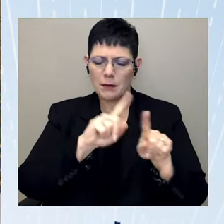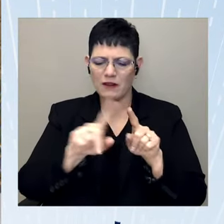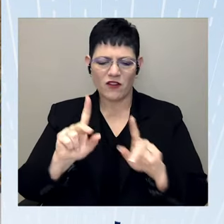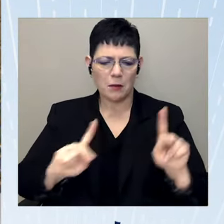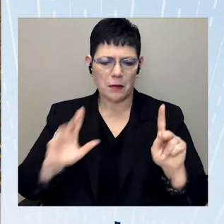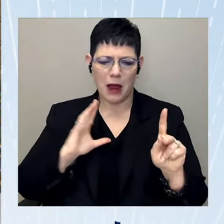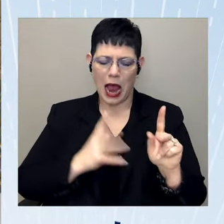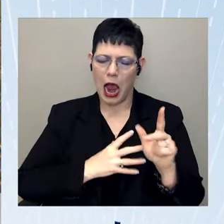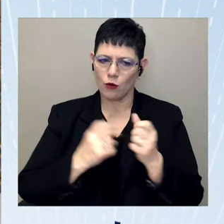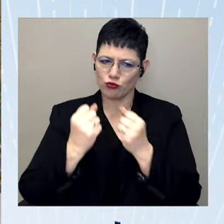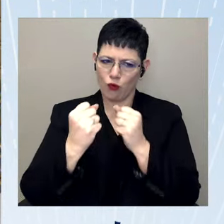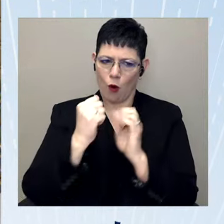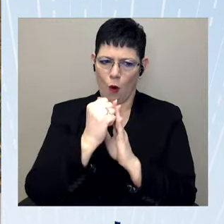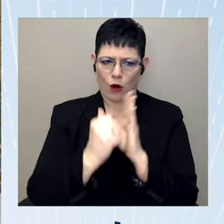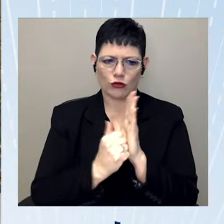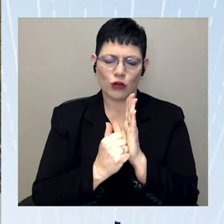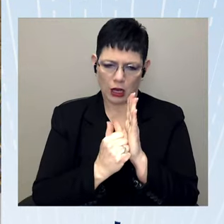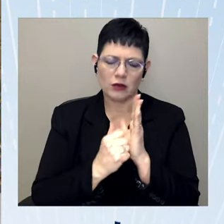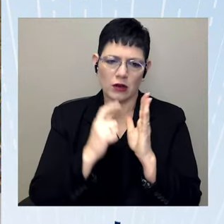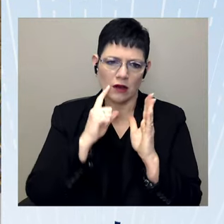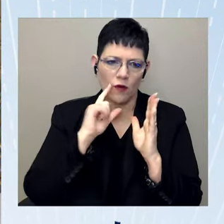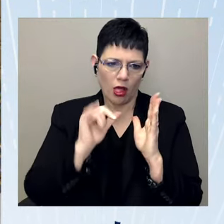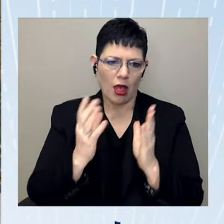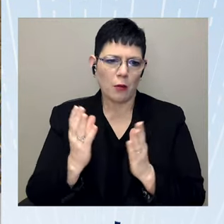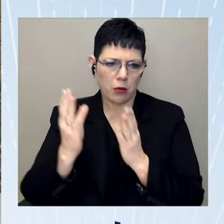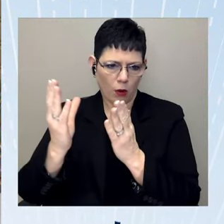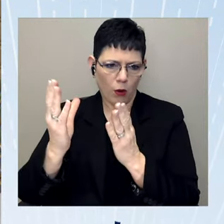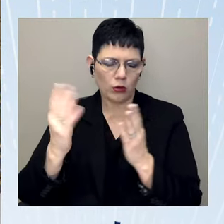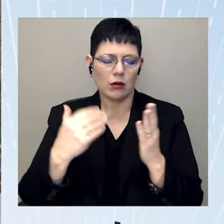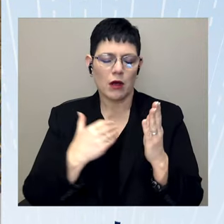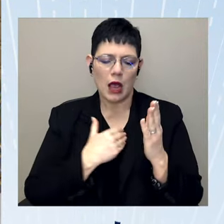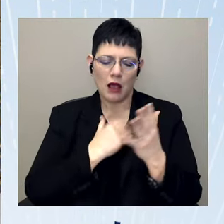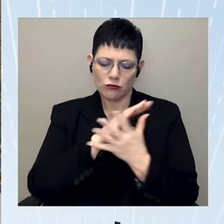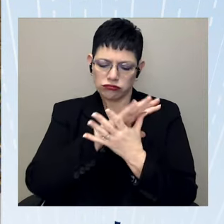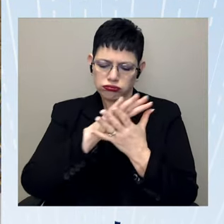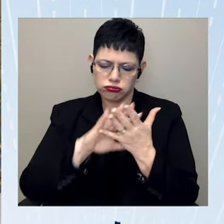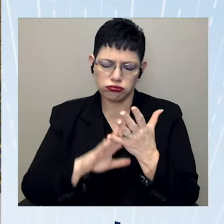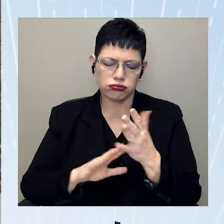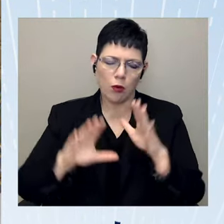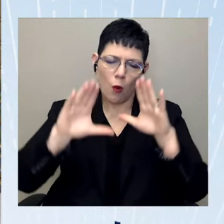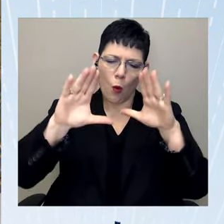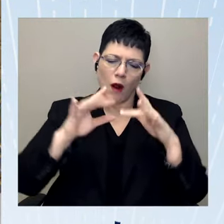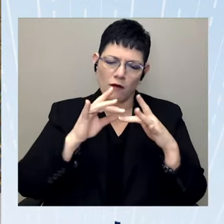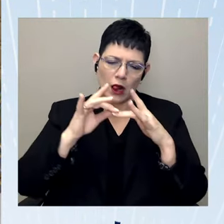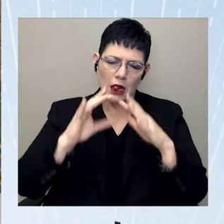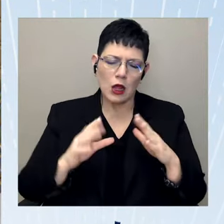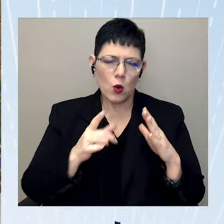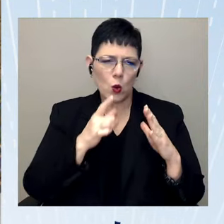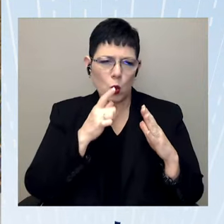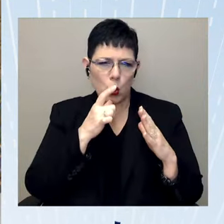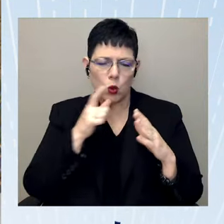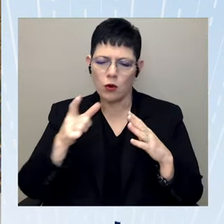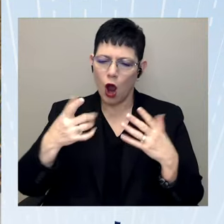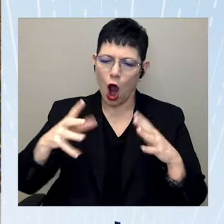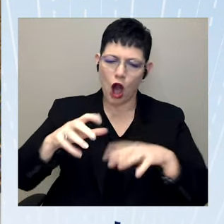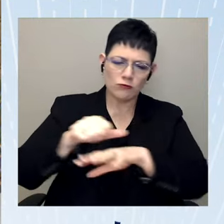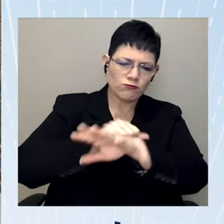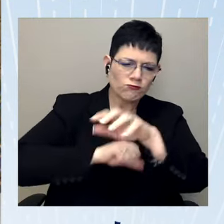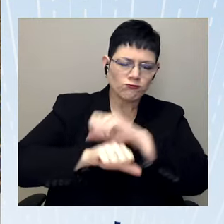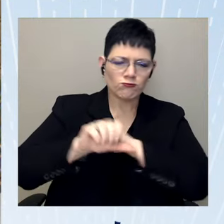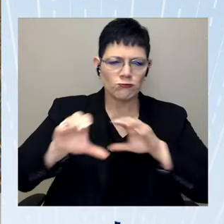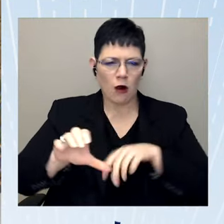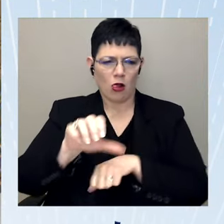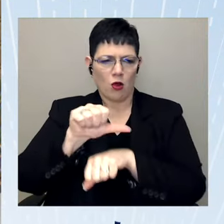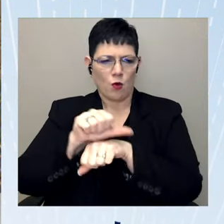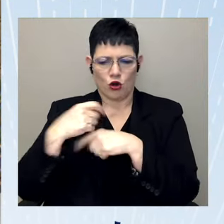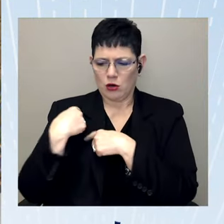agenda. And we have tremendous leaders who have been champions in this administration. But